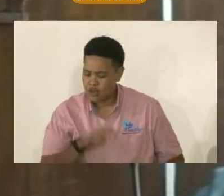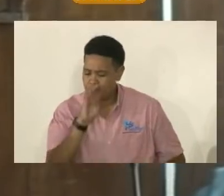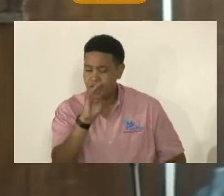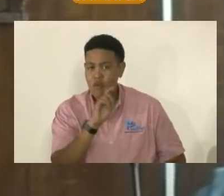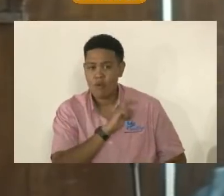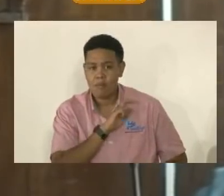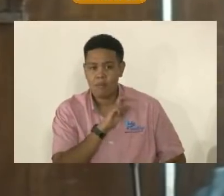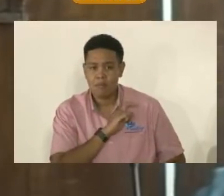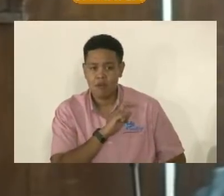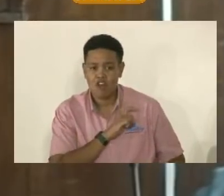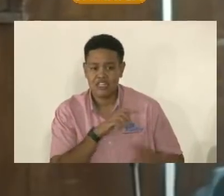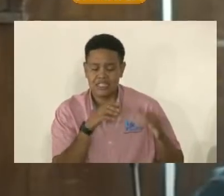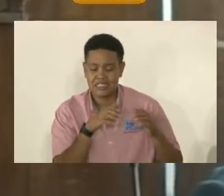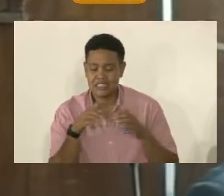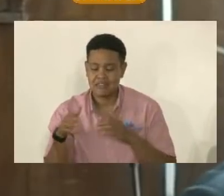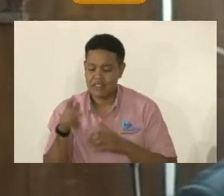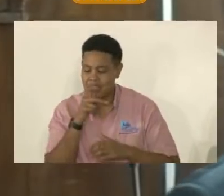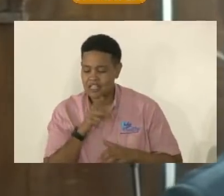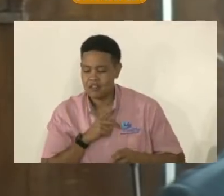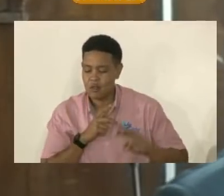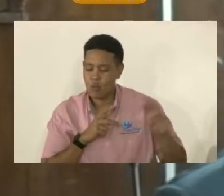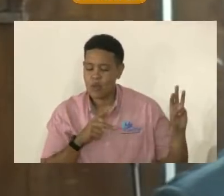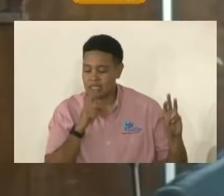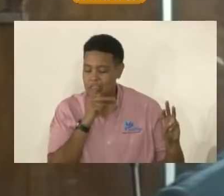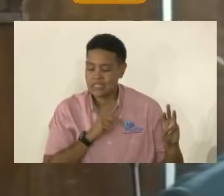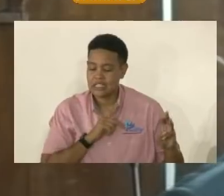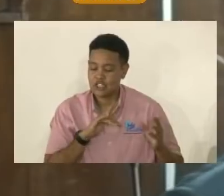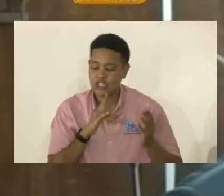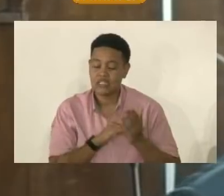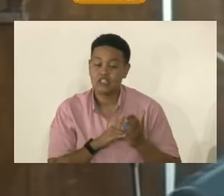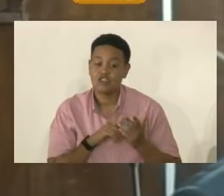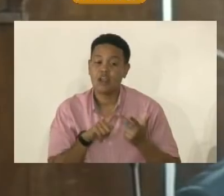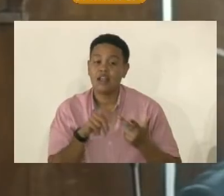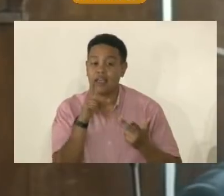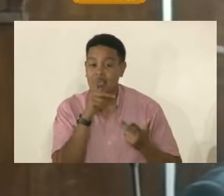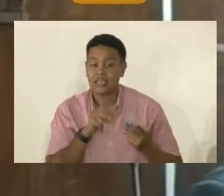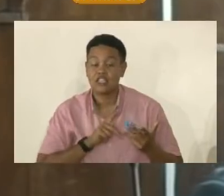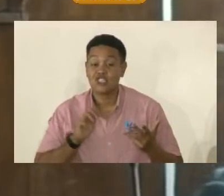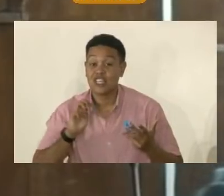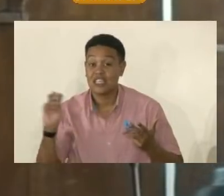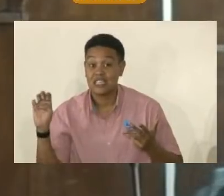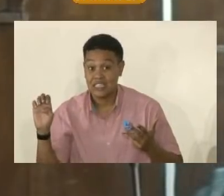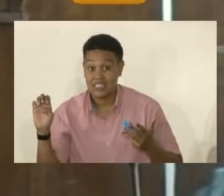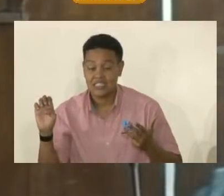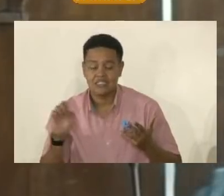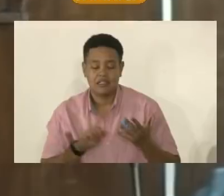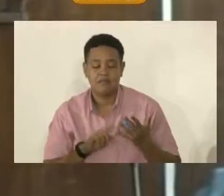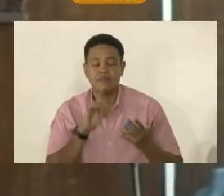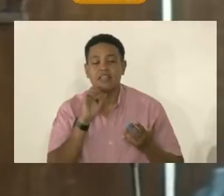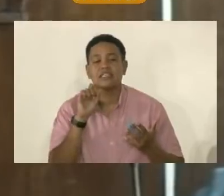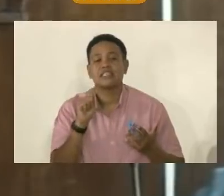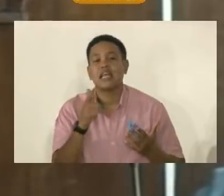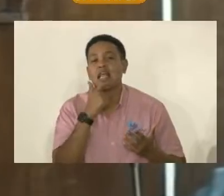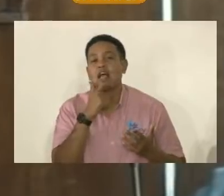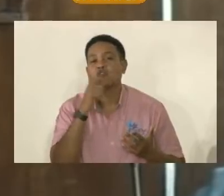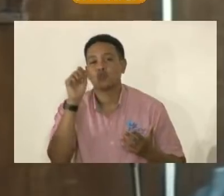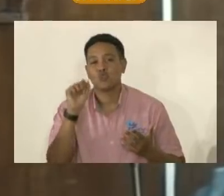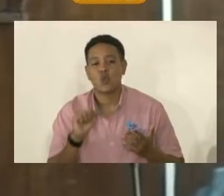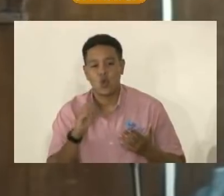divisions, Kingston West, Kingston Central, Kingston East, and St. Andrew